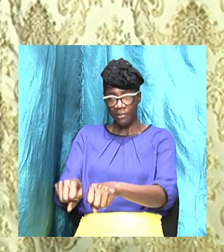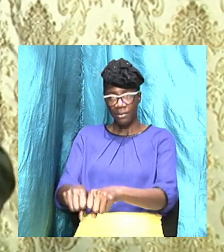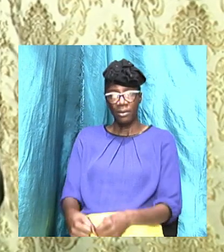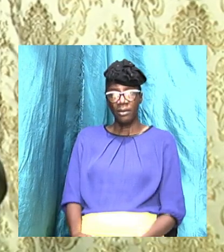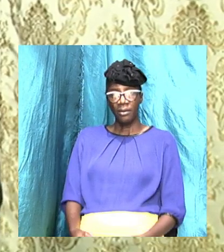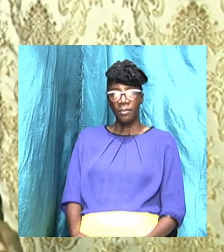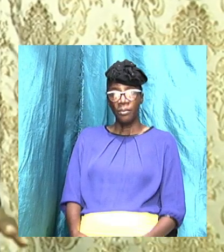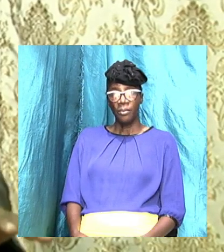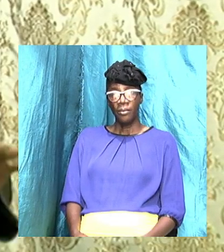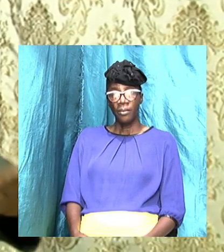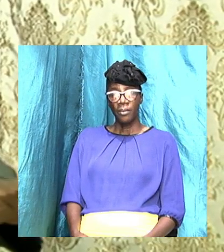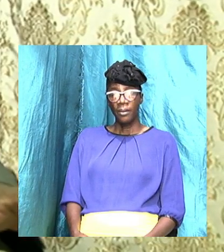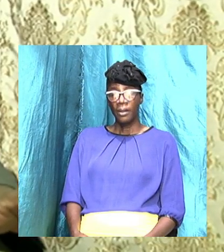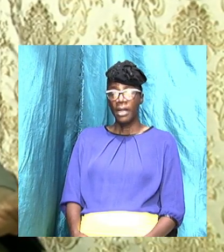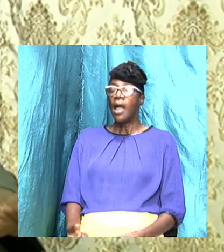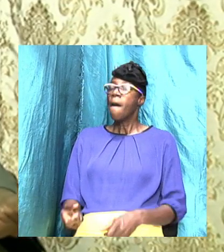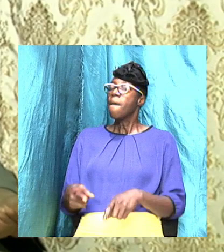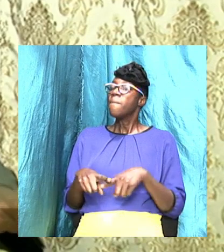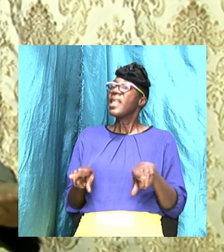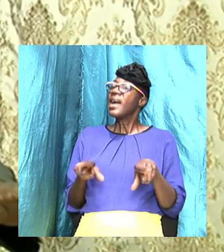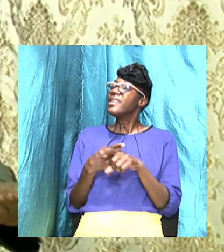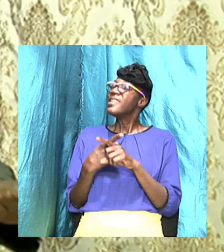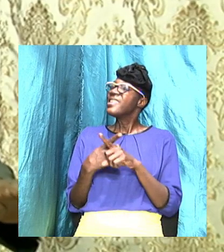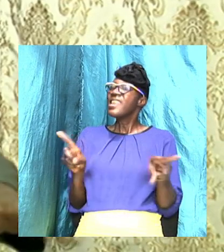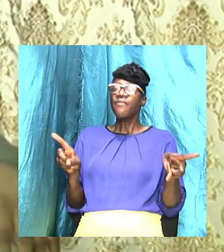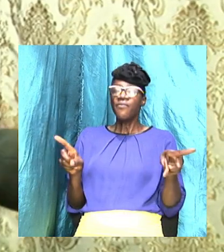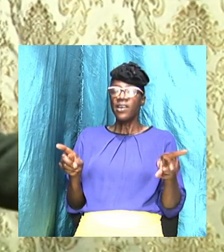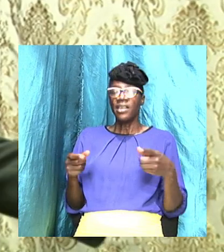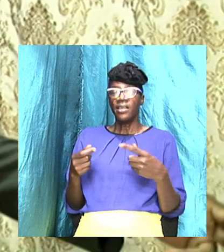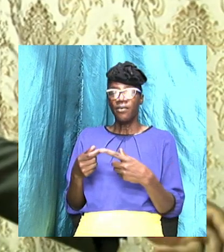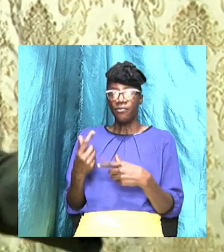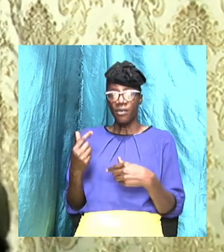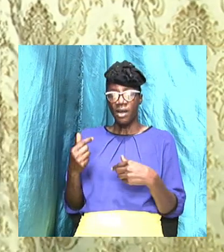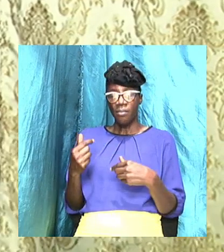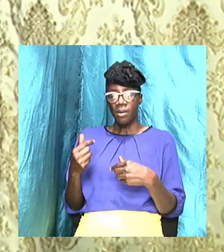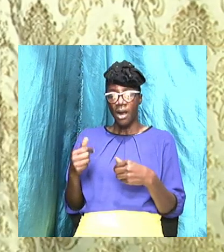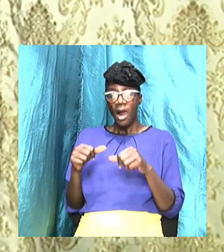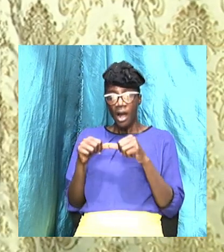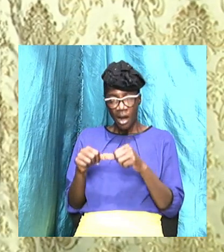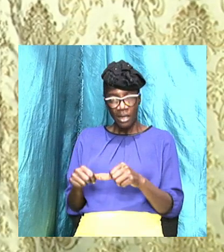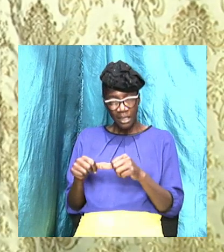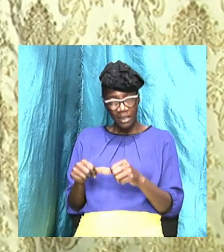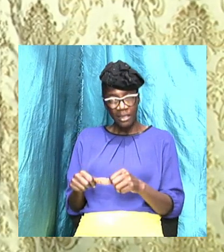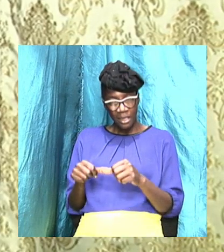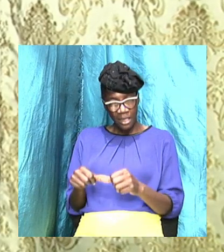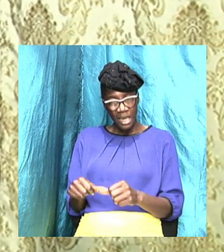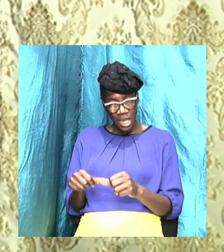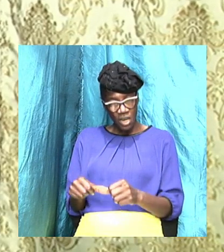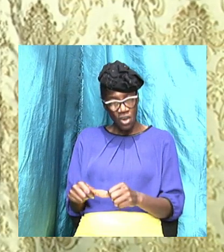But bucking your toe is different from a habit.